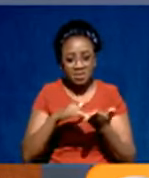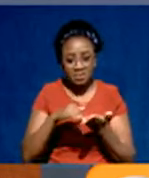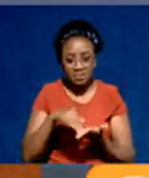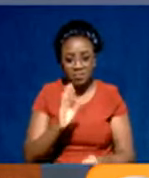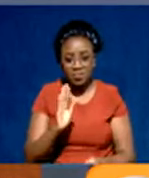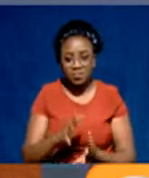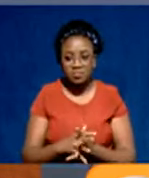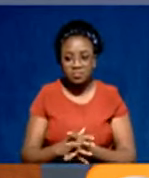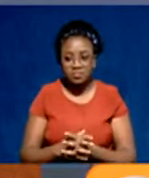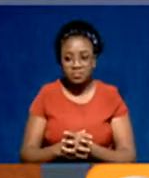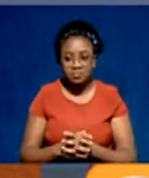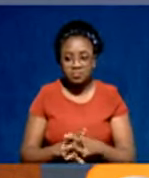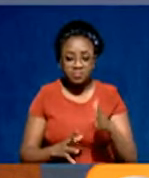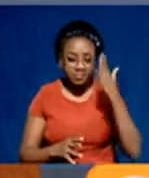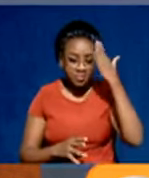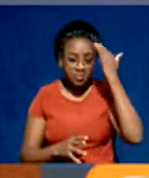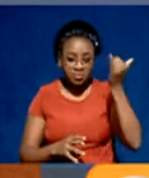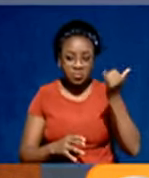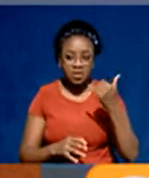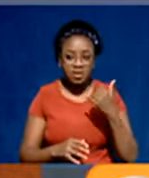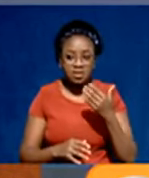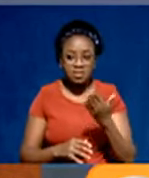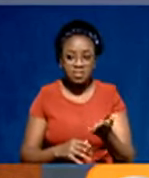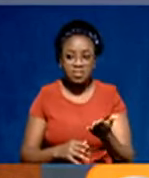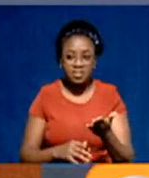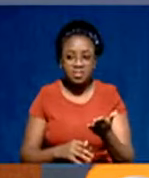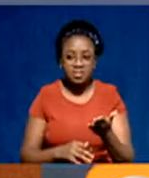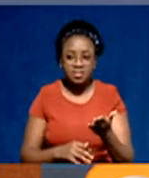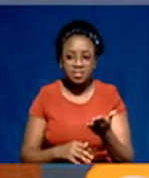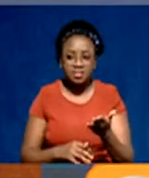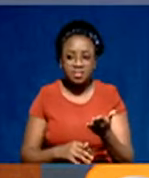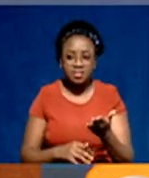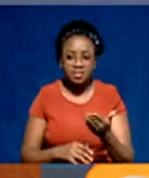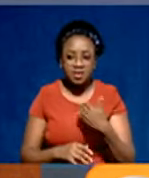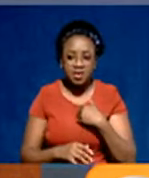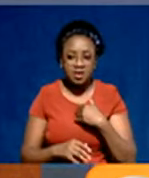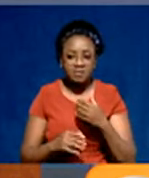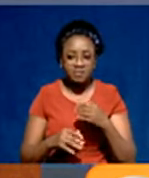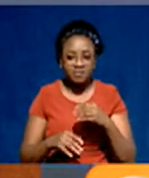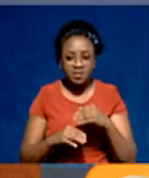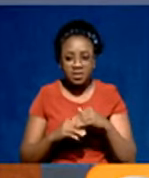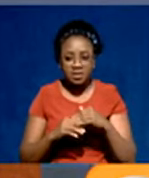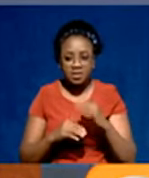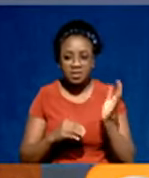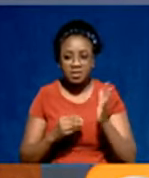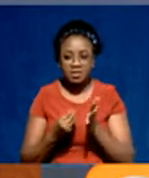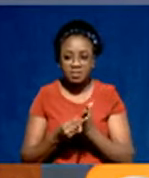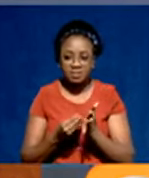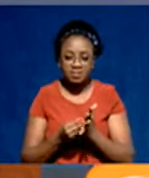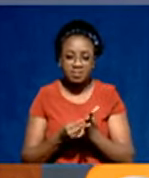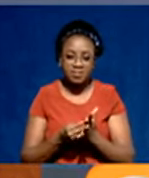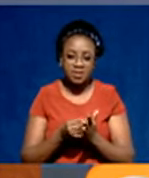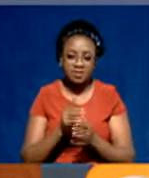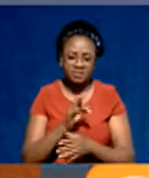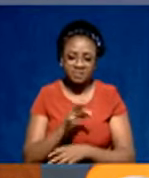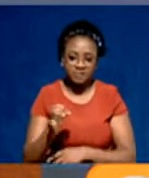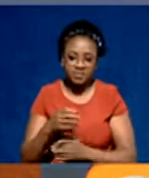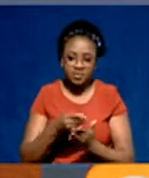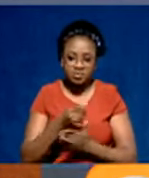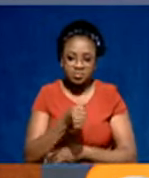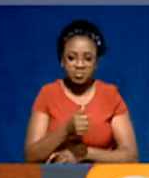had a huge fee luggage. So, and settling it was a problem.